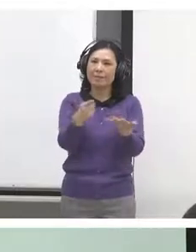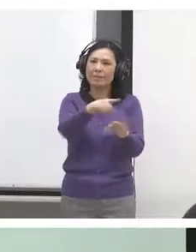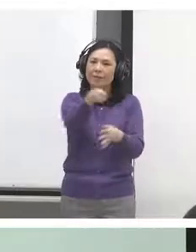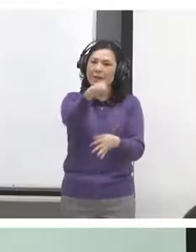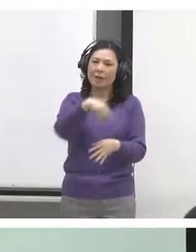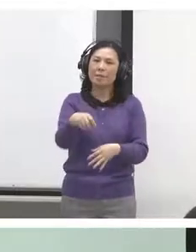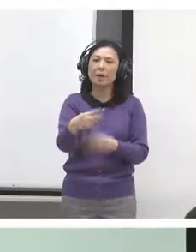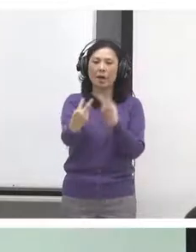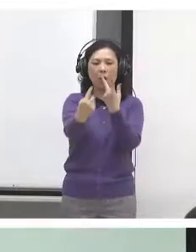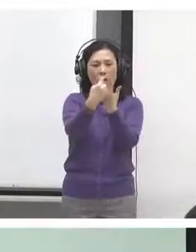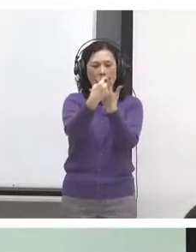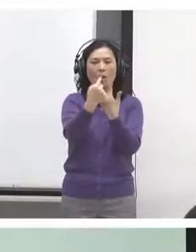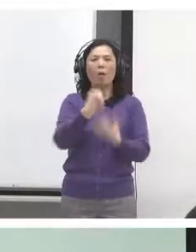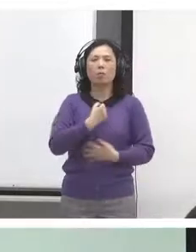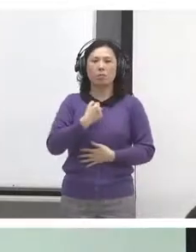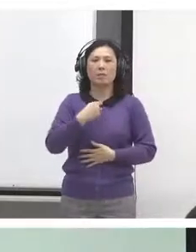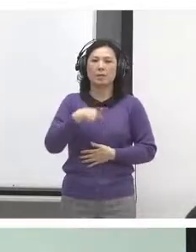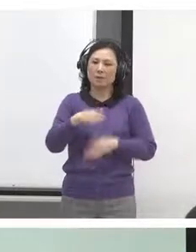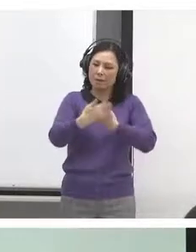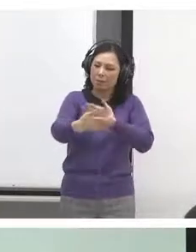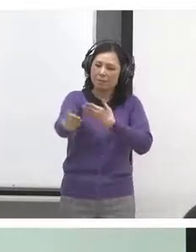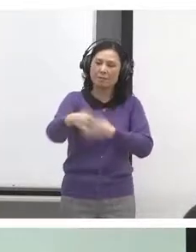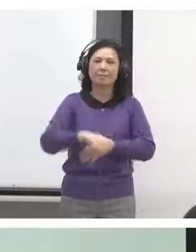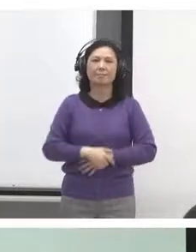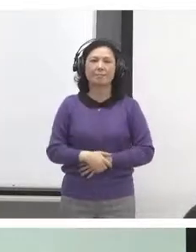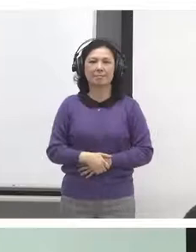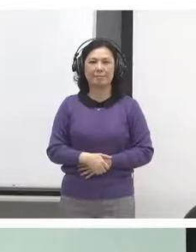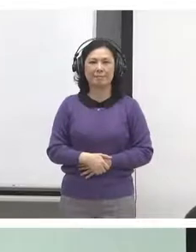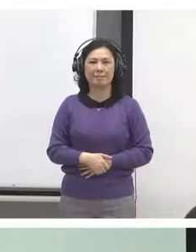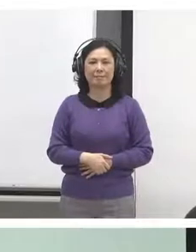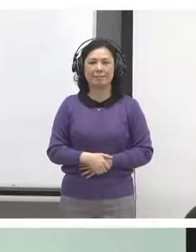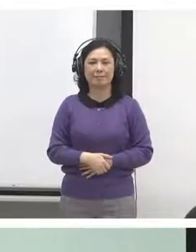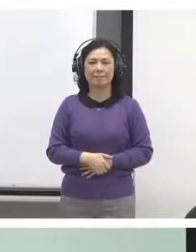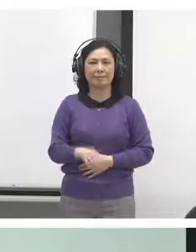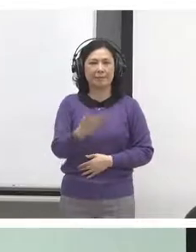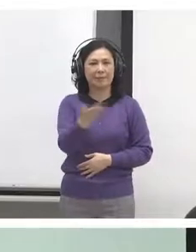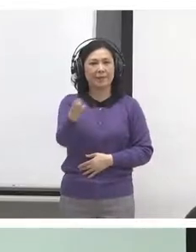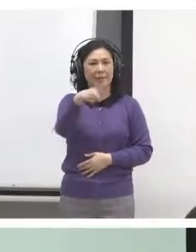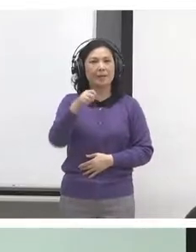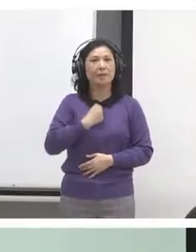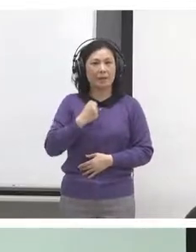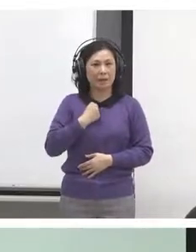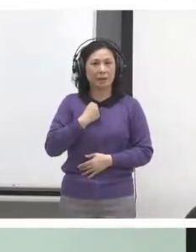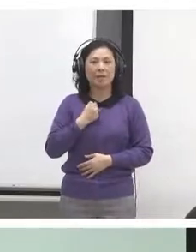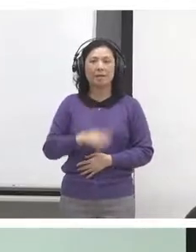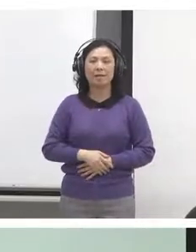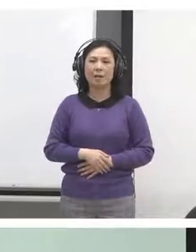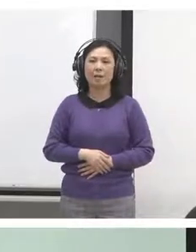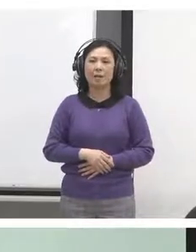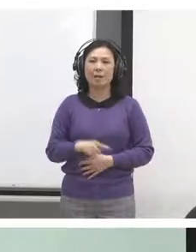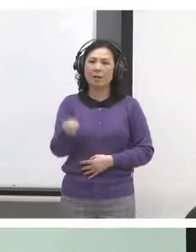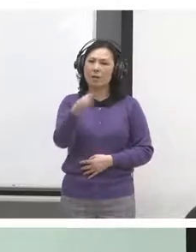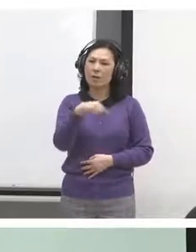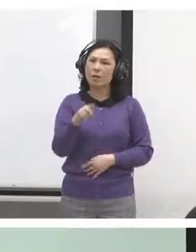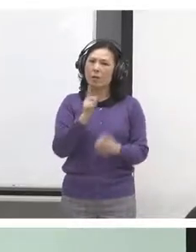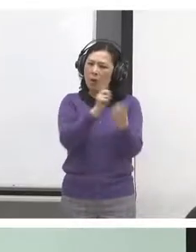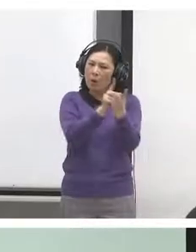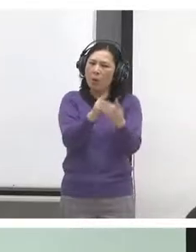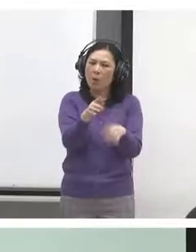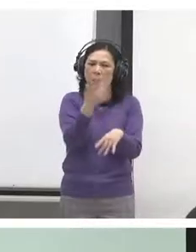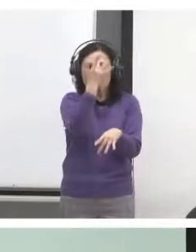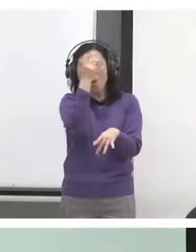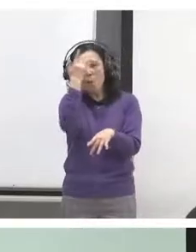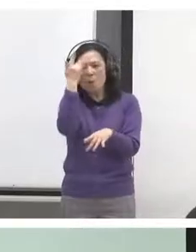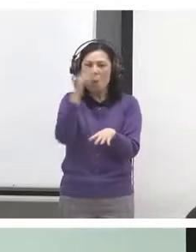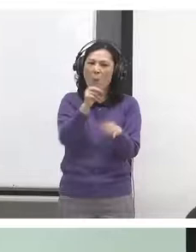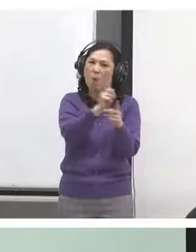into 5 civic issues that are facing Toronto and how it's really had an impact on the projects coming out of our community. And finally,